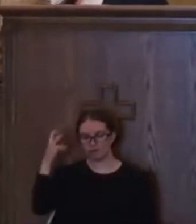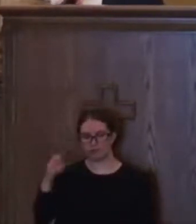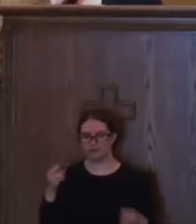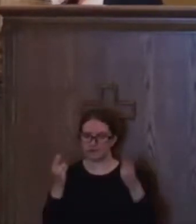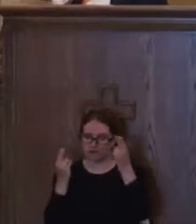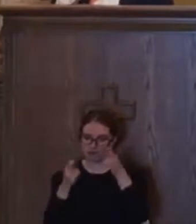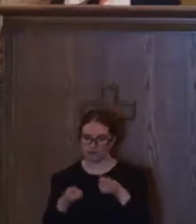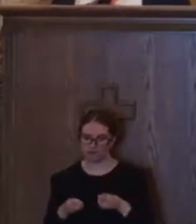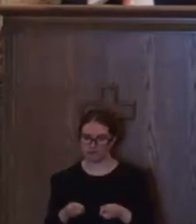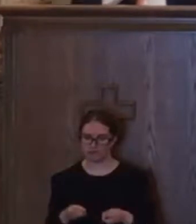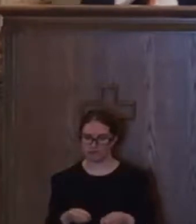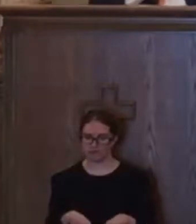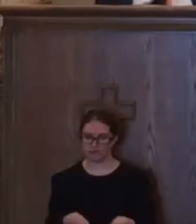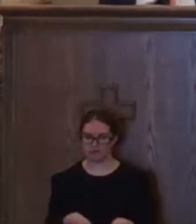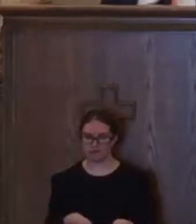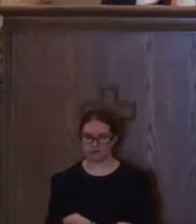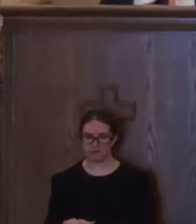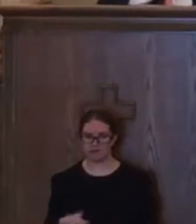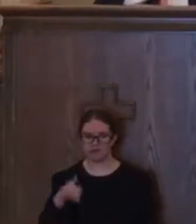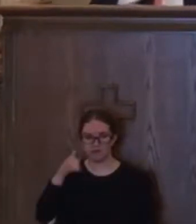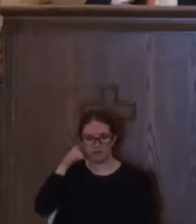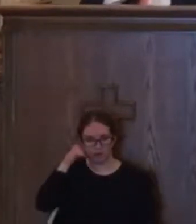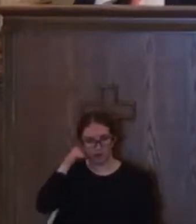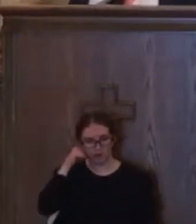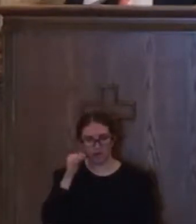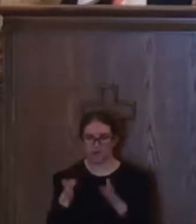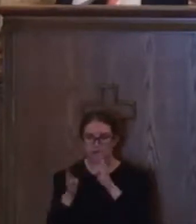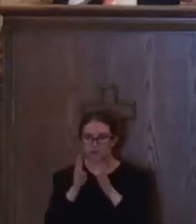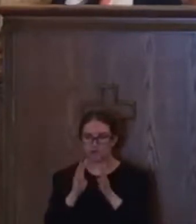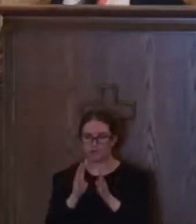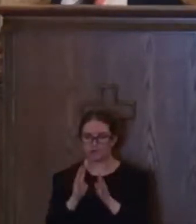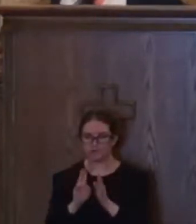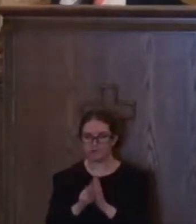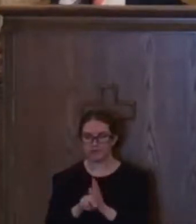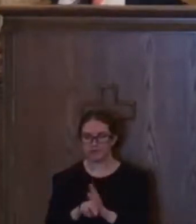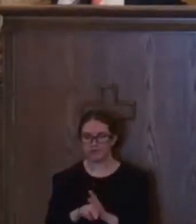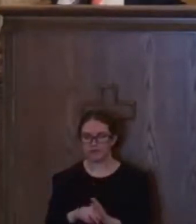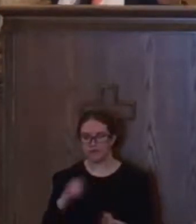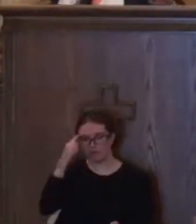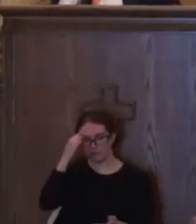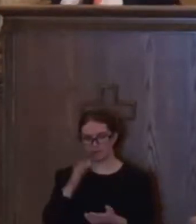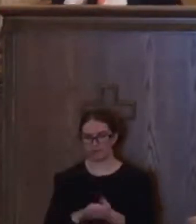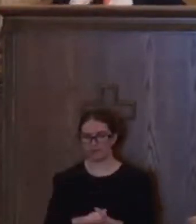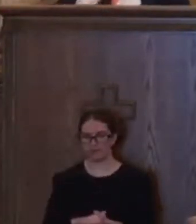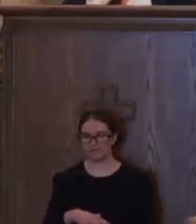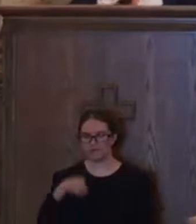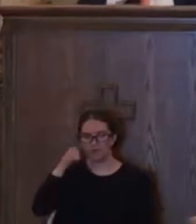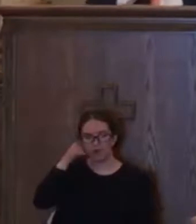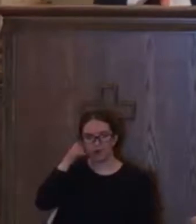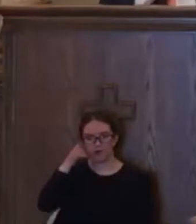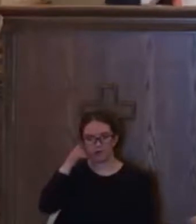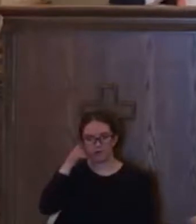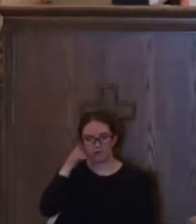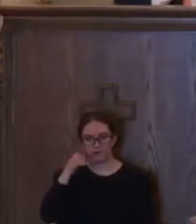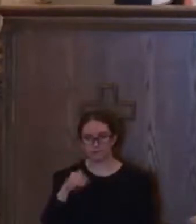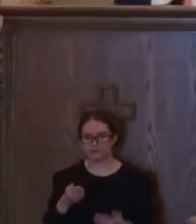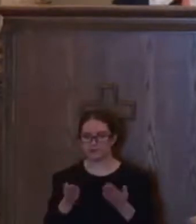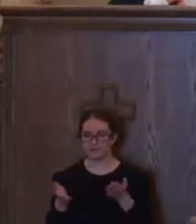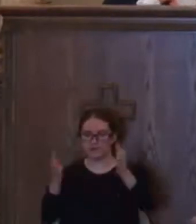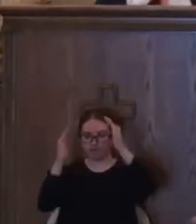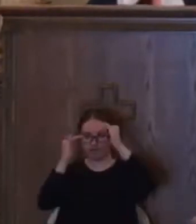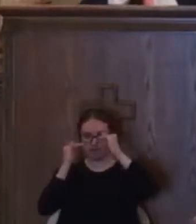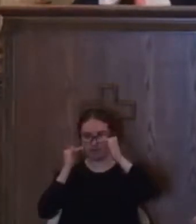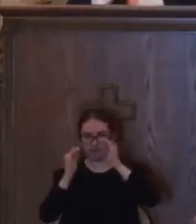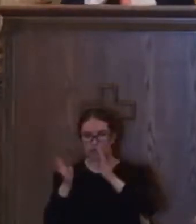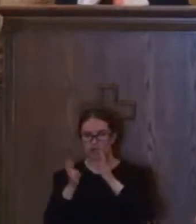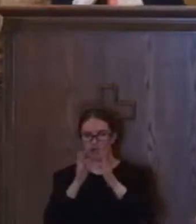because he did call me and he talked with me for an hour. And I'm believing that he called for somebody to just give him hope,